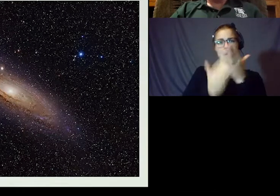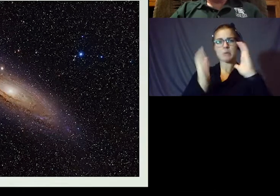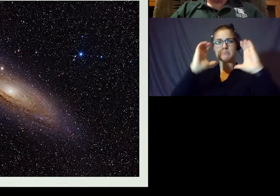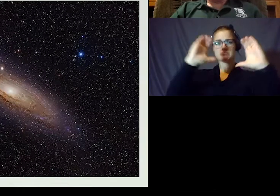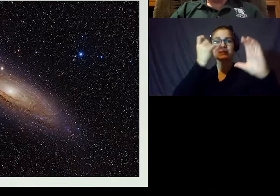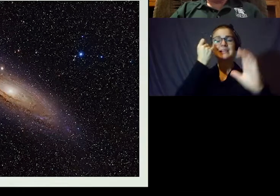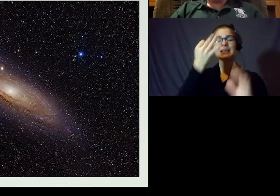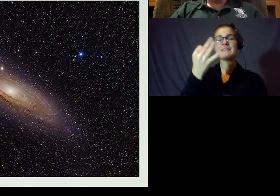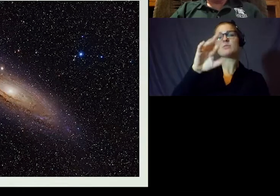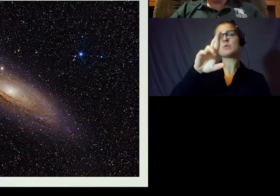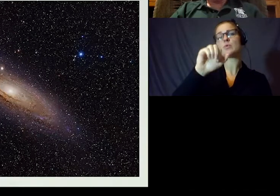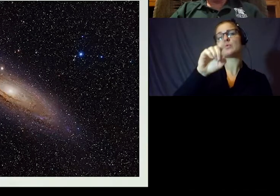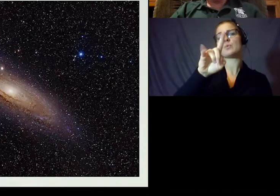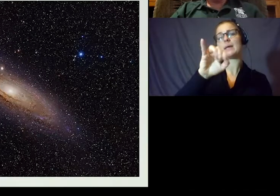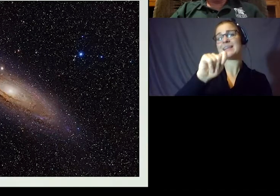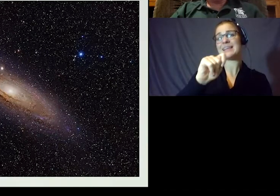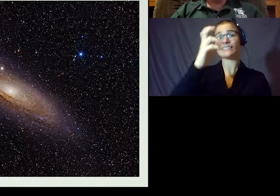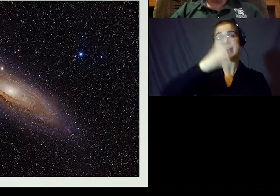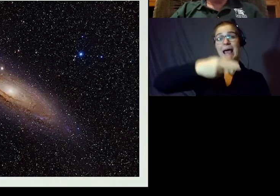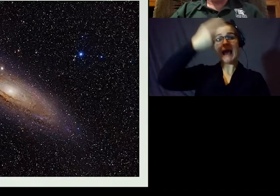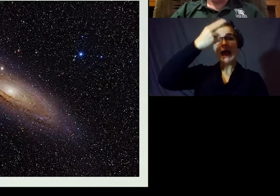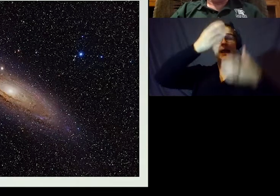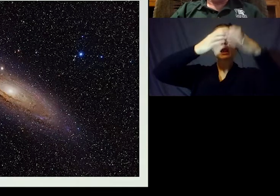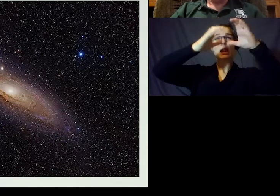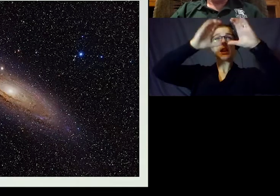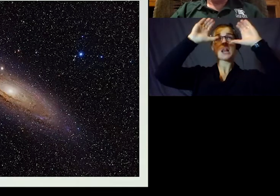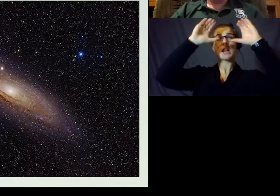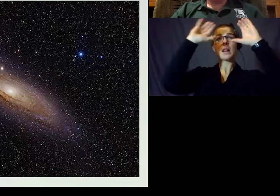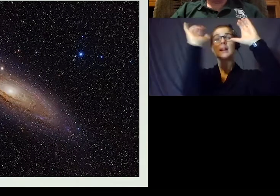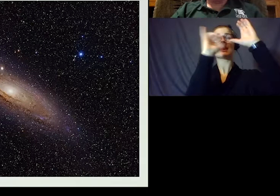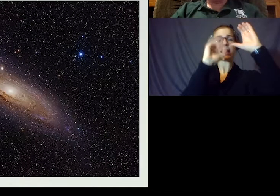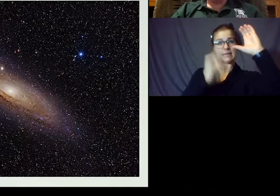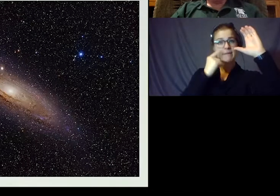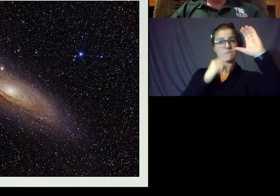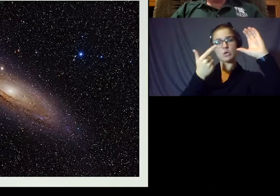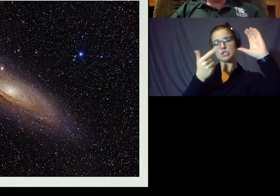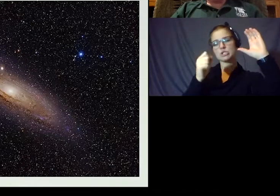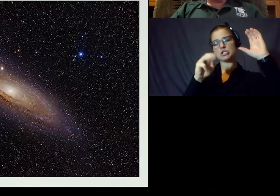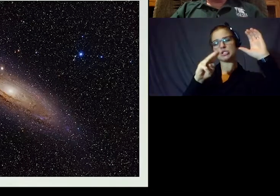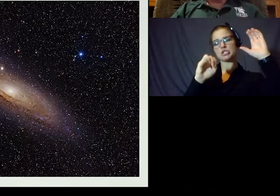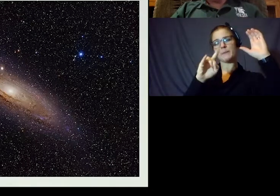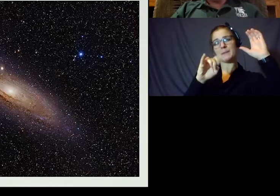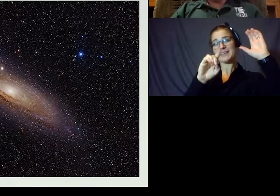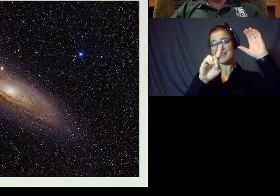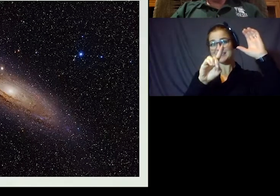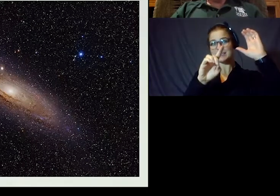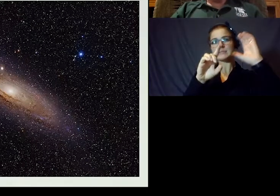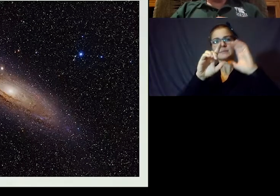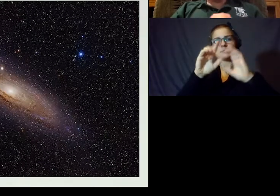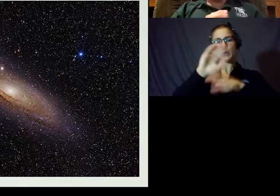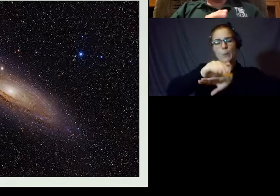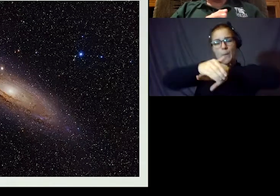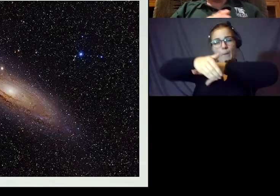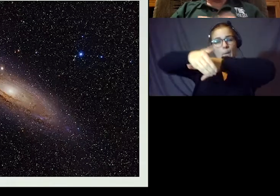radiant happens to be fairly high up, like it can be for the Geminids later at night, you